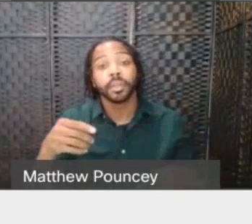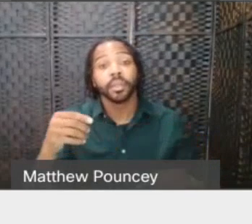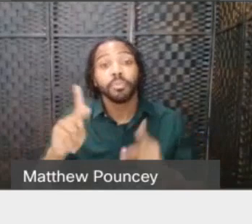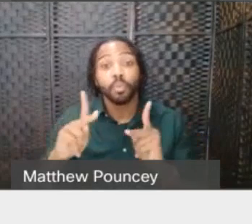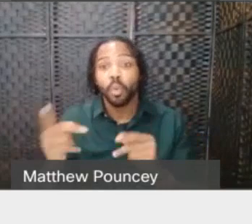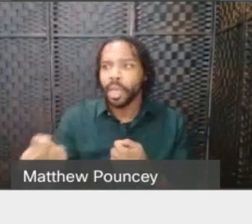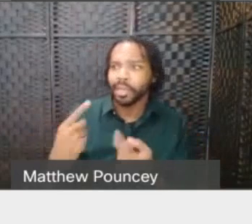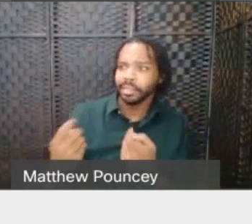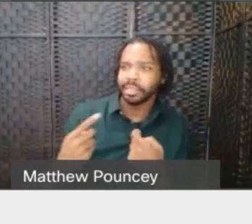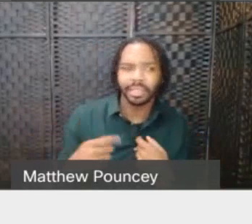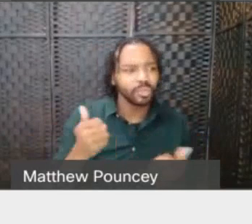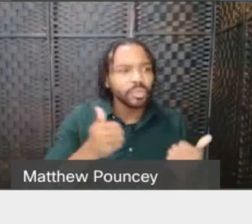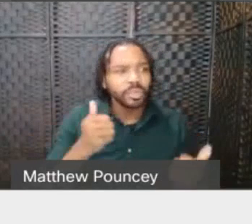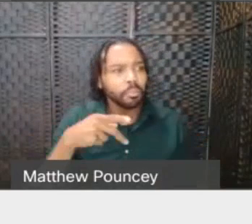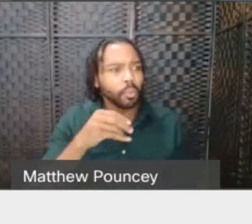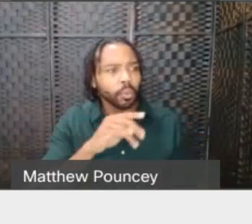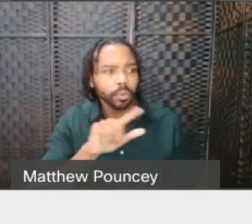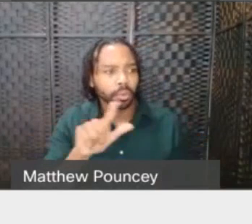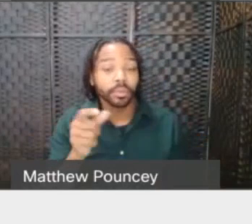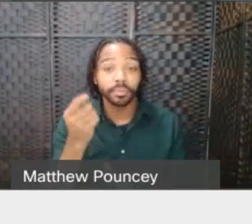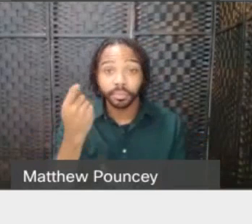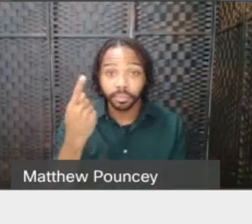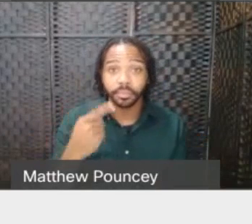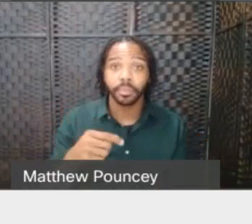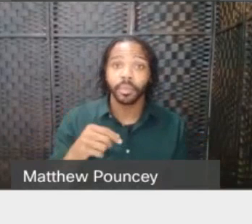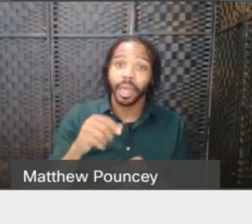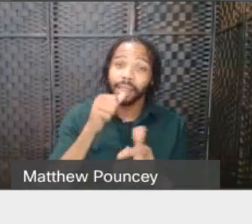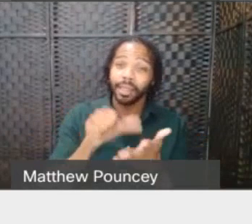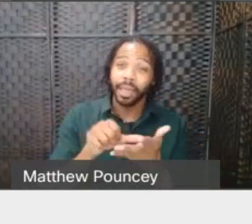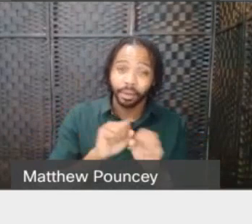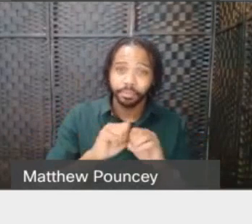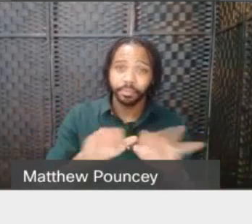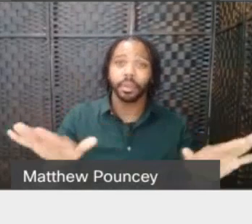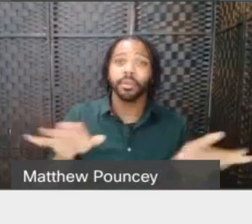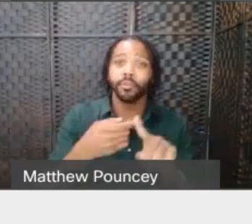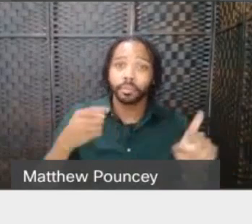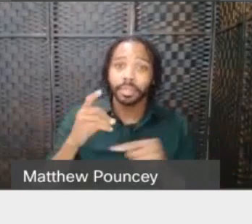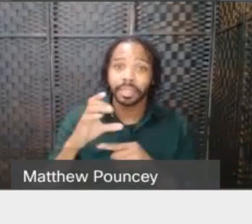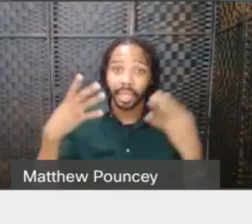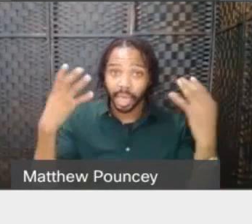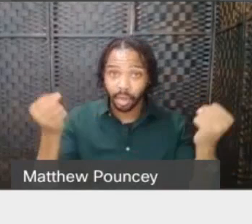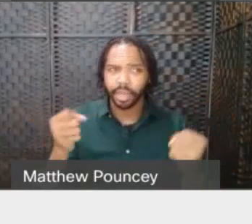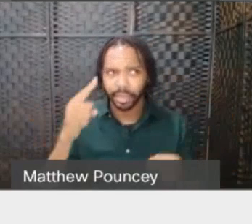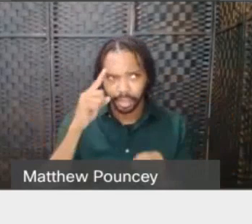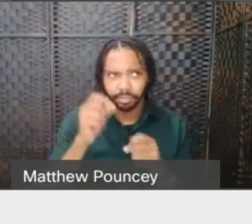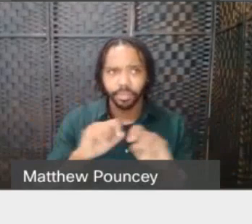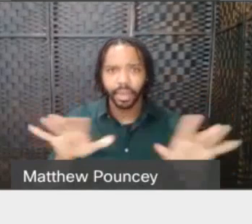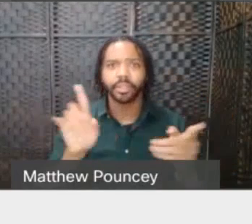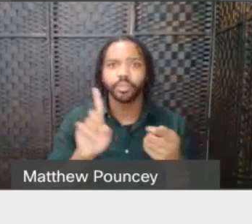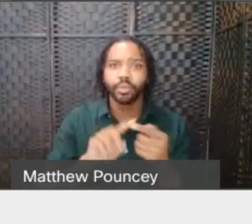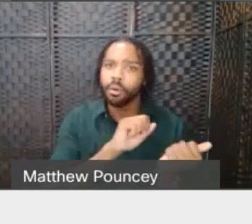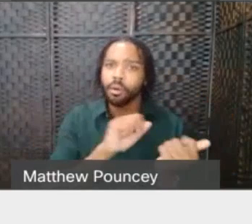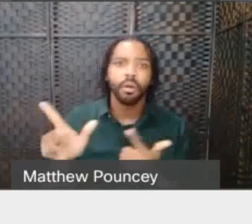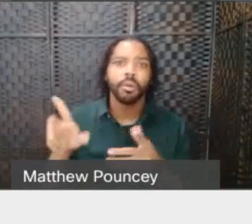you're referring to, the letter that went out from DC Health. I'm sure they thought to all providers, we provided them the